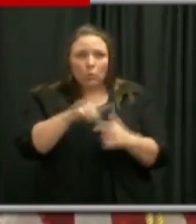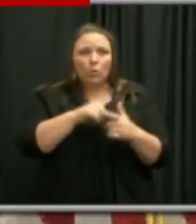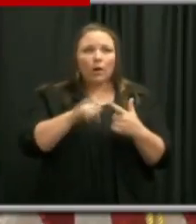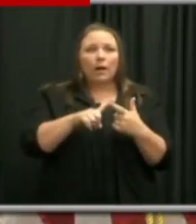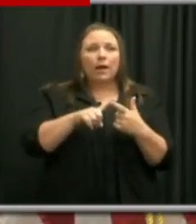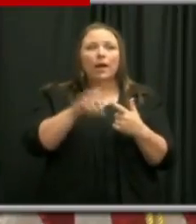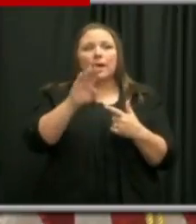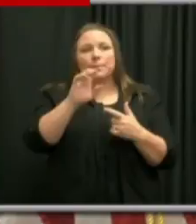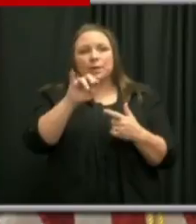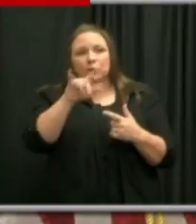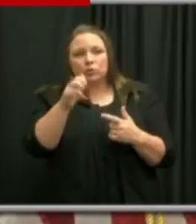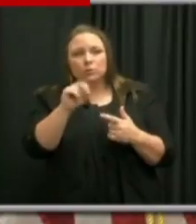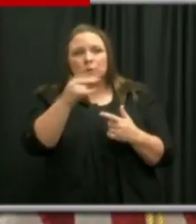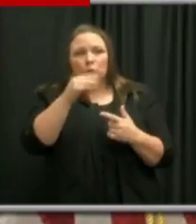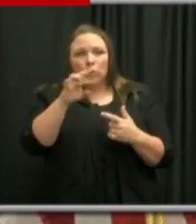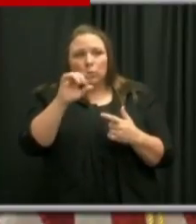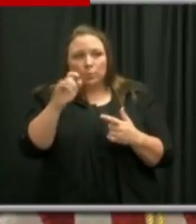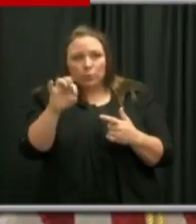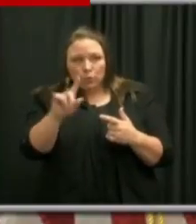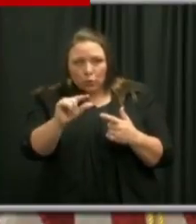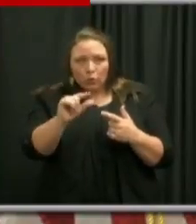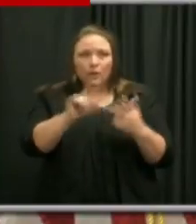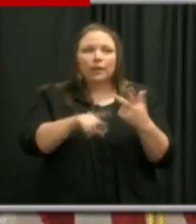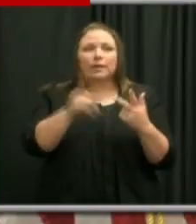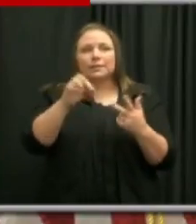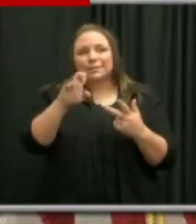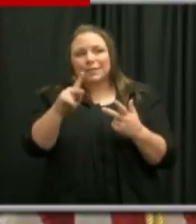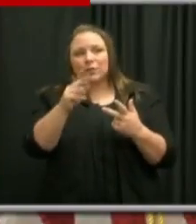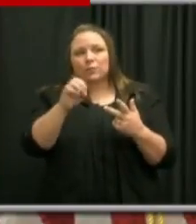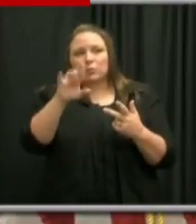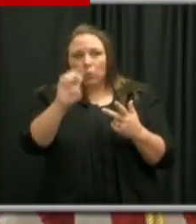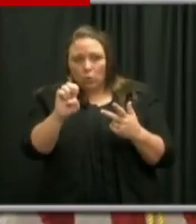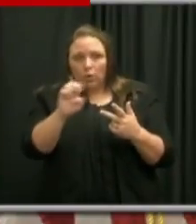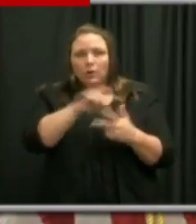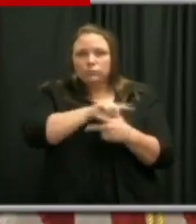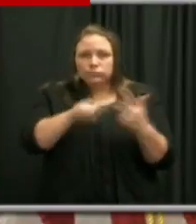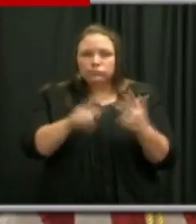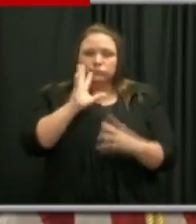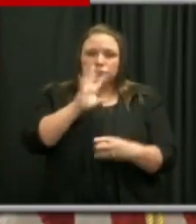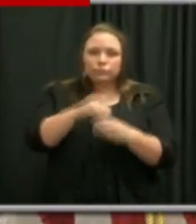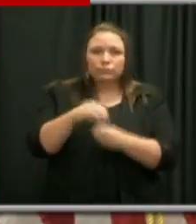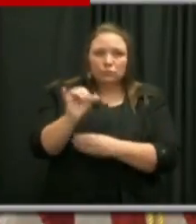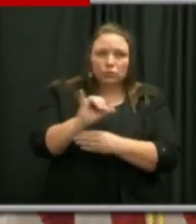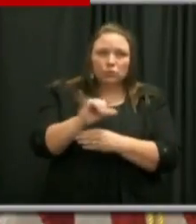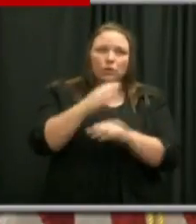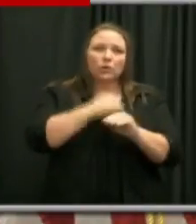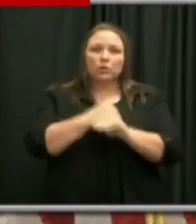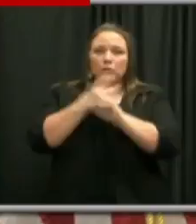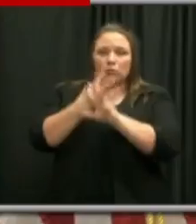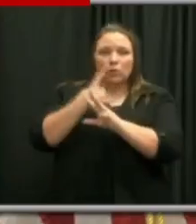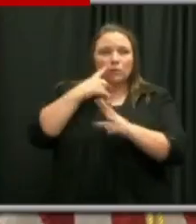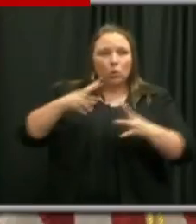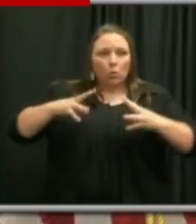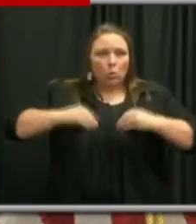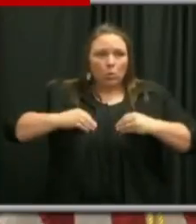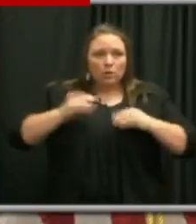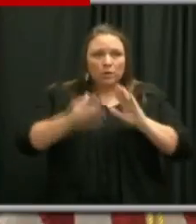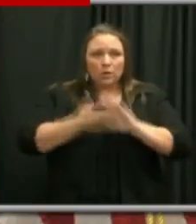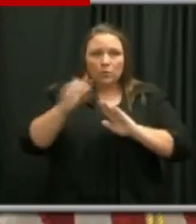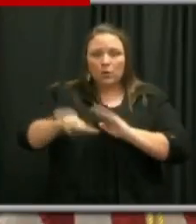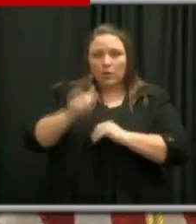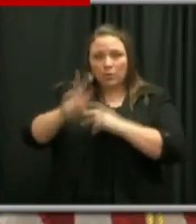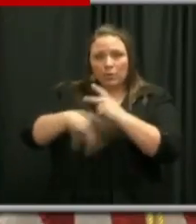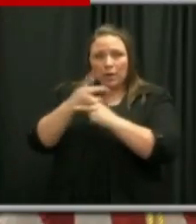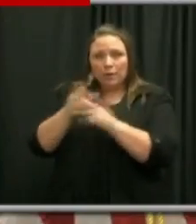Goldberg of Strategic Hospitality, and Derek Moore of Slim & Huskies. A webinar for owners and operators of other types of